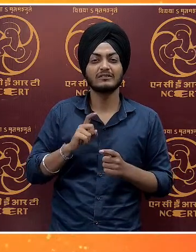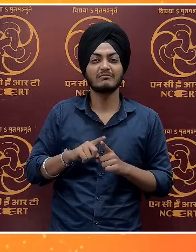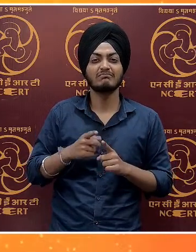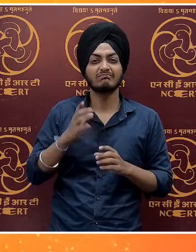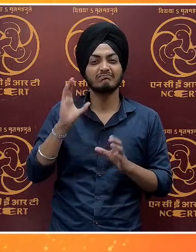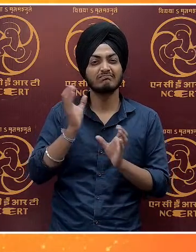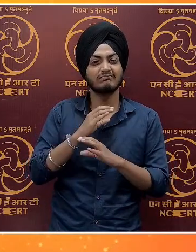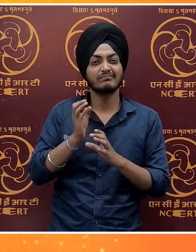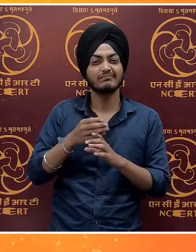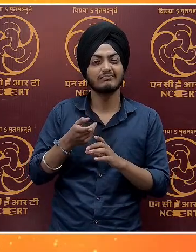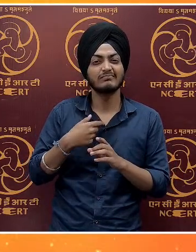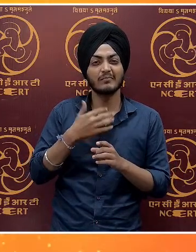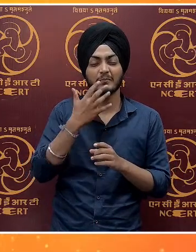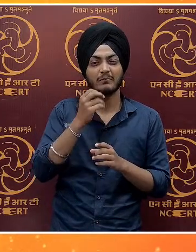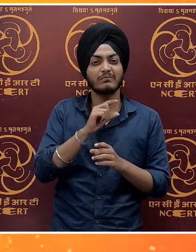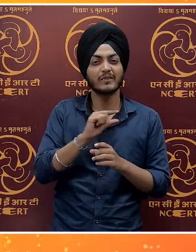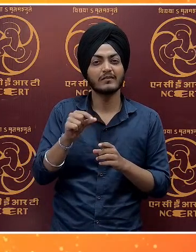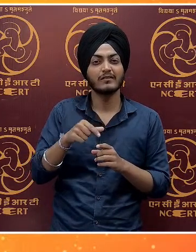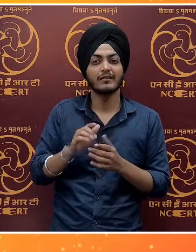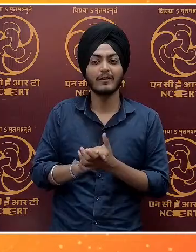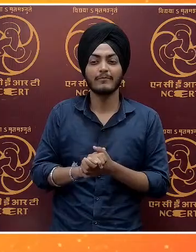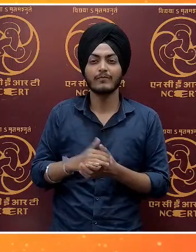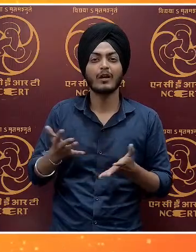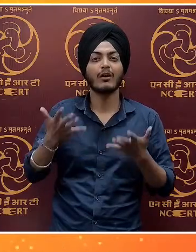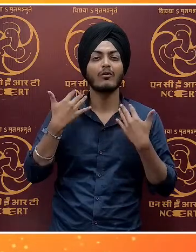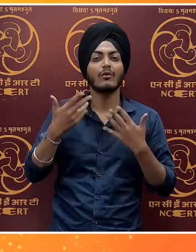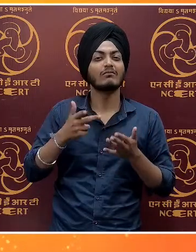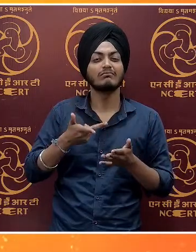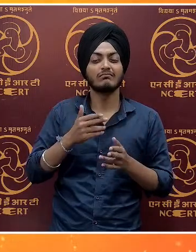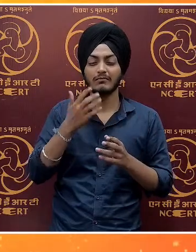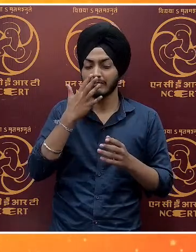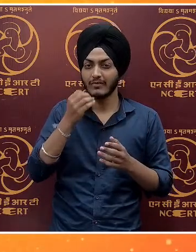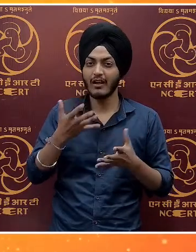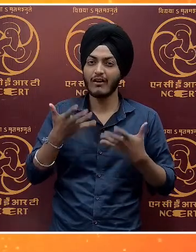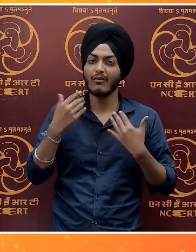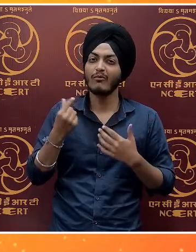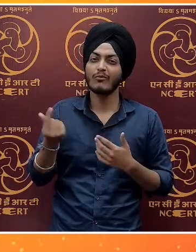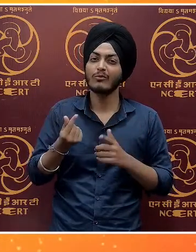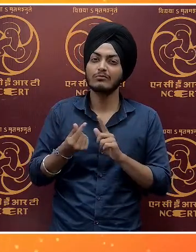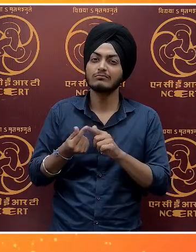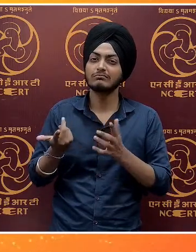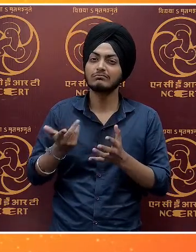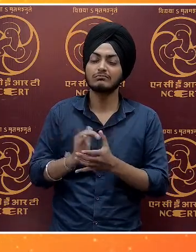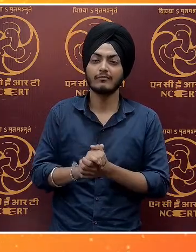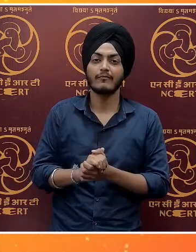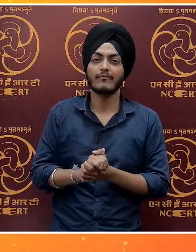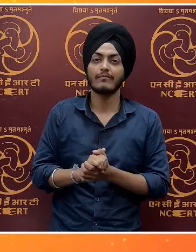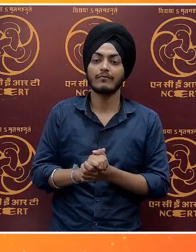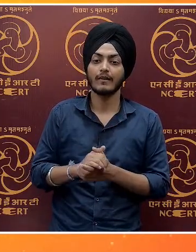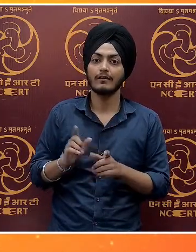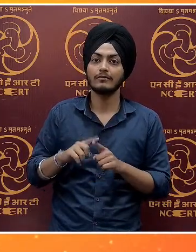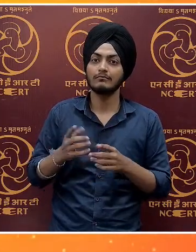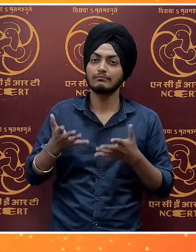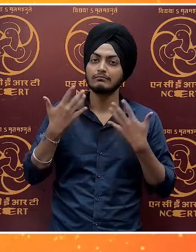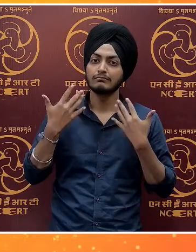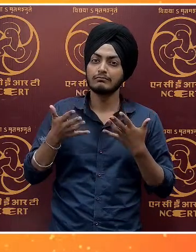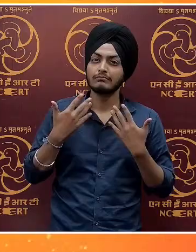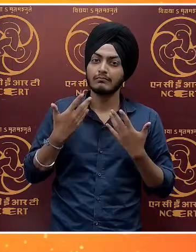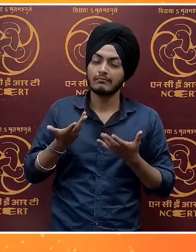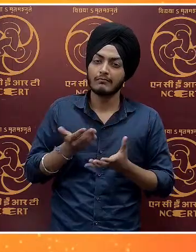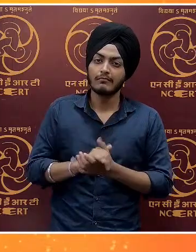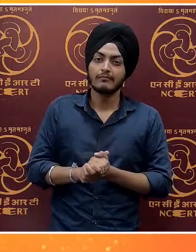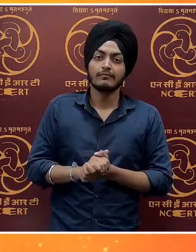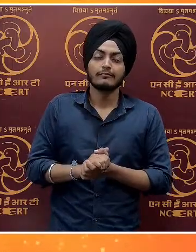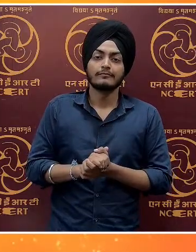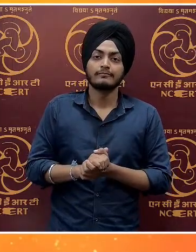needed? What's the use of air, by the way? In the bicycle? No, in general. To breathe? To